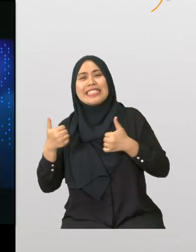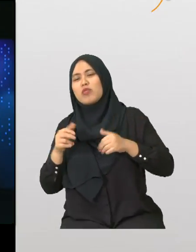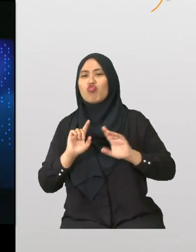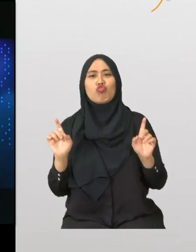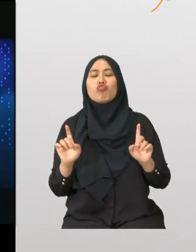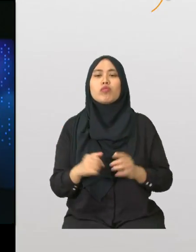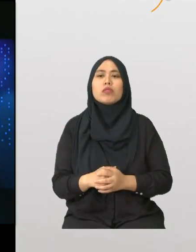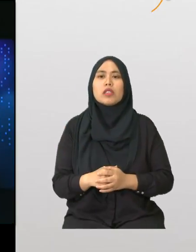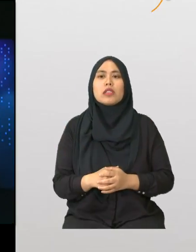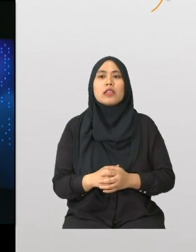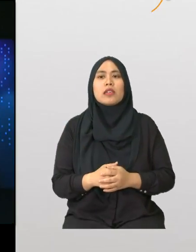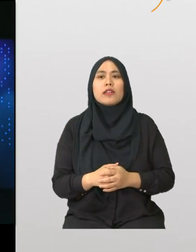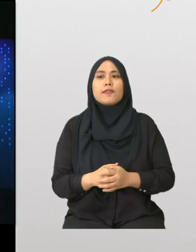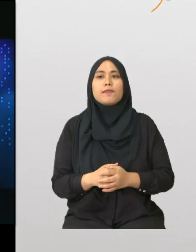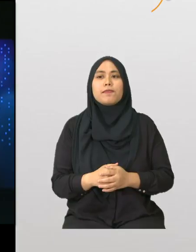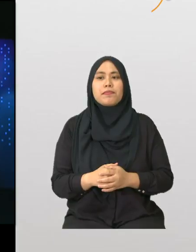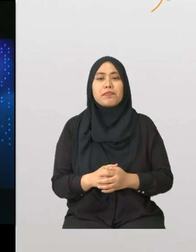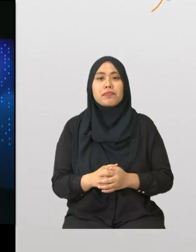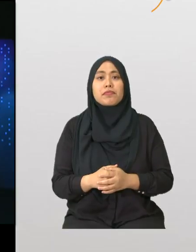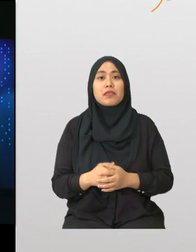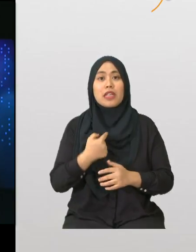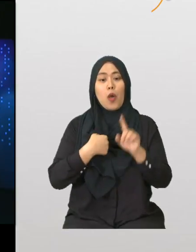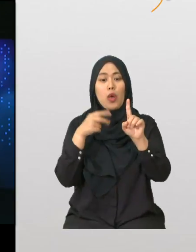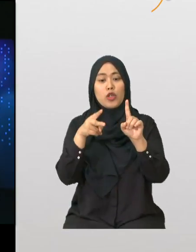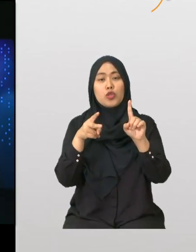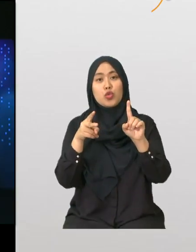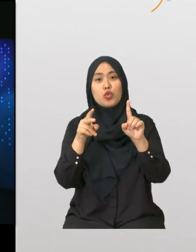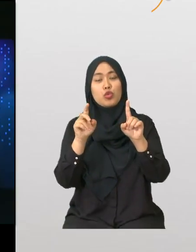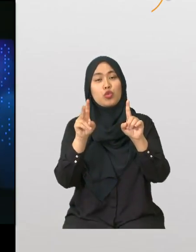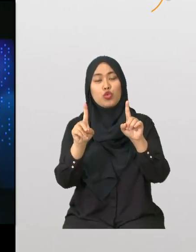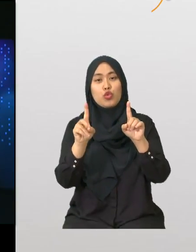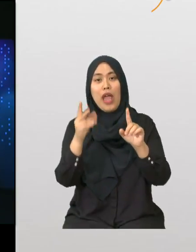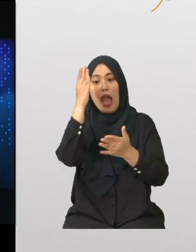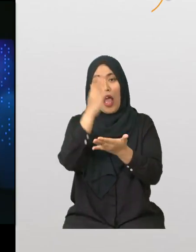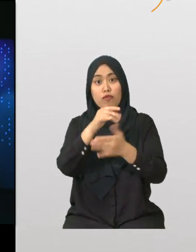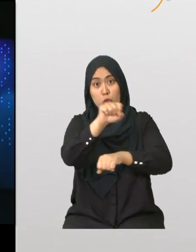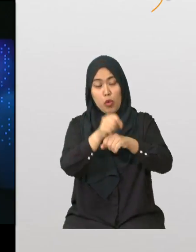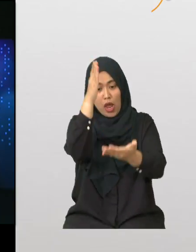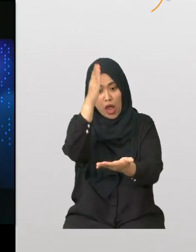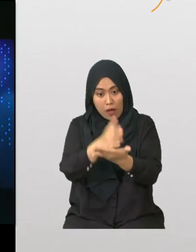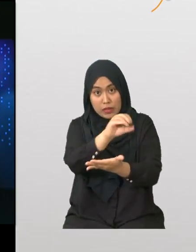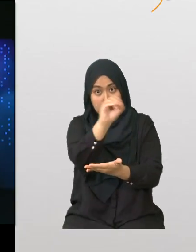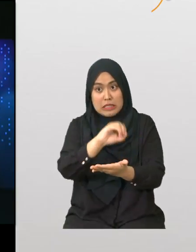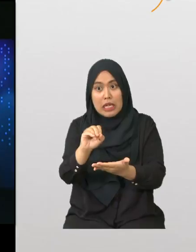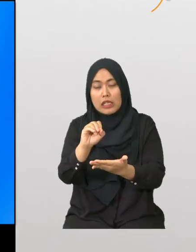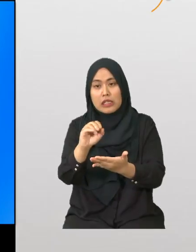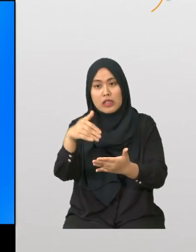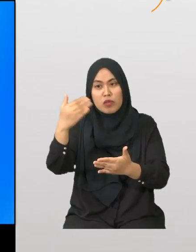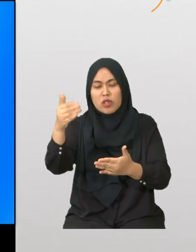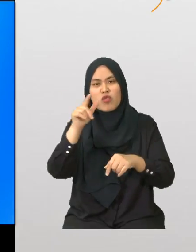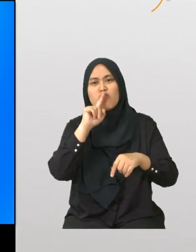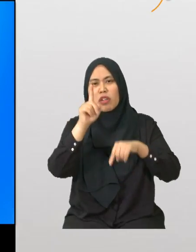As one in two of us will, at some point in our lives, no longer be able to perform 3